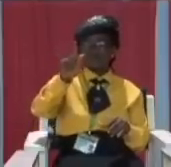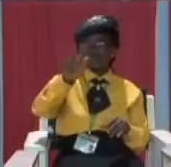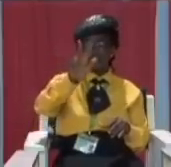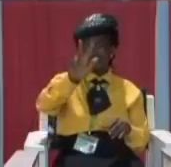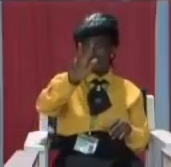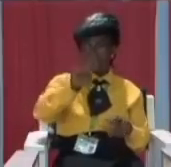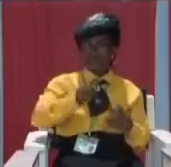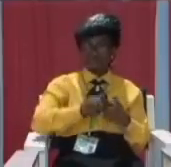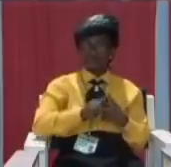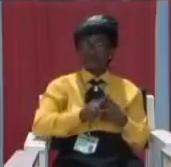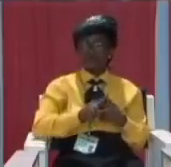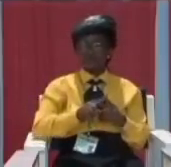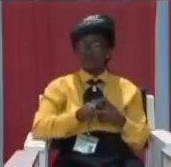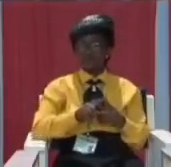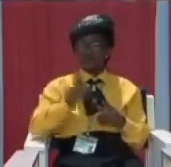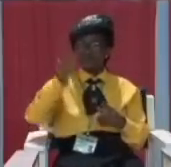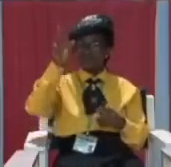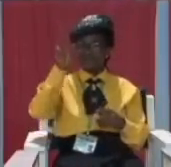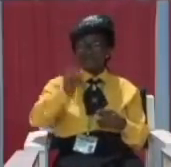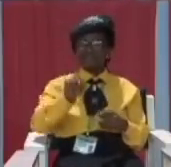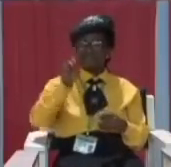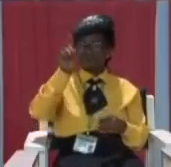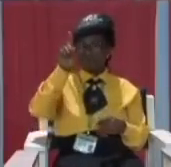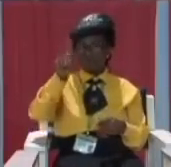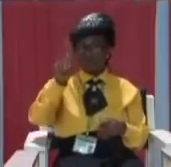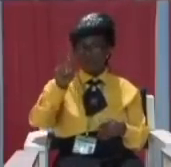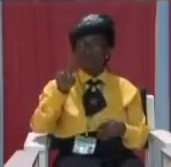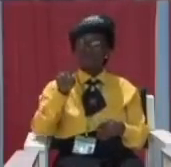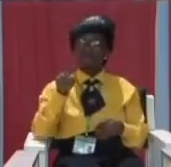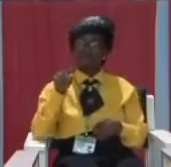4, 23 to 31,